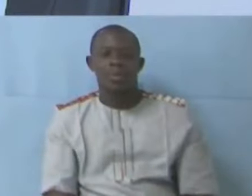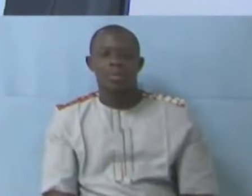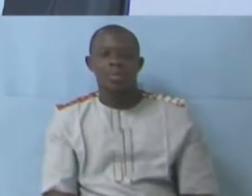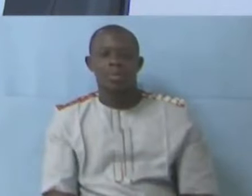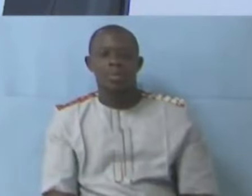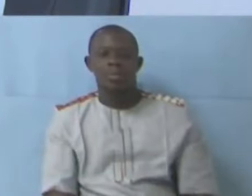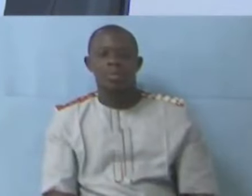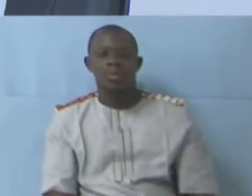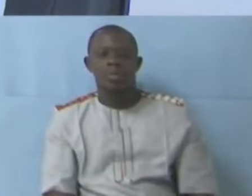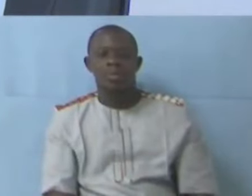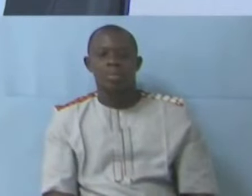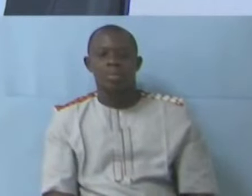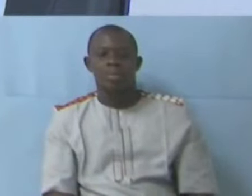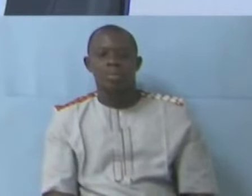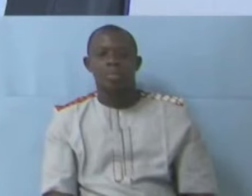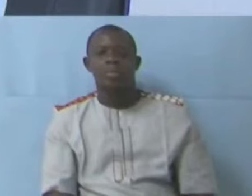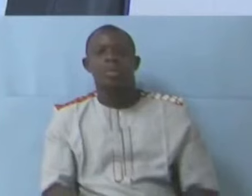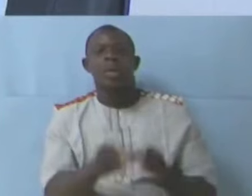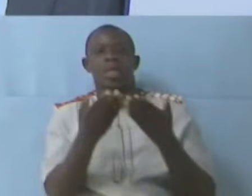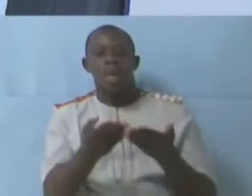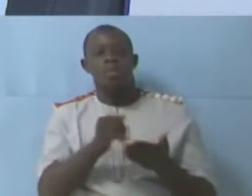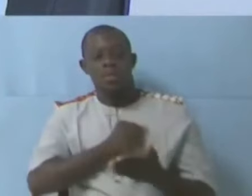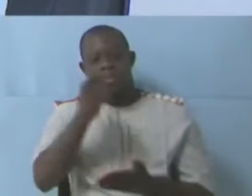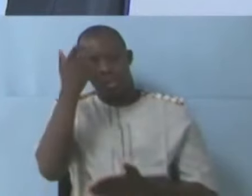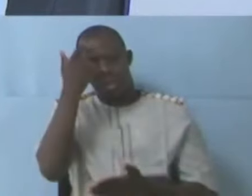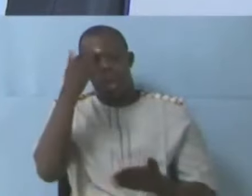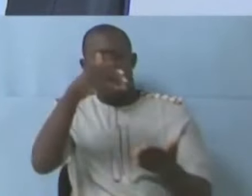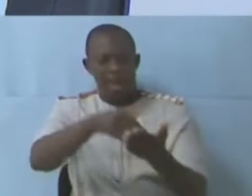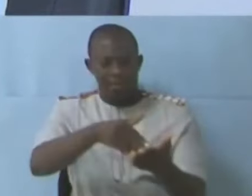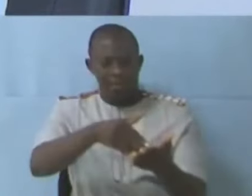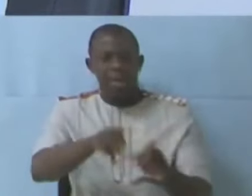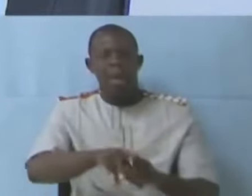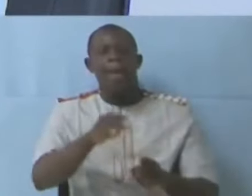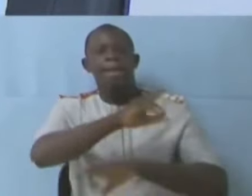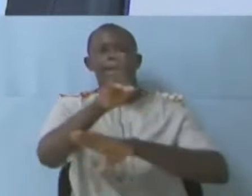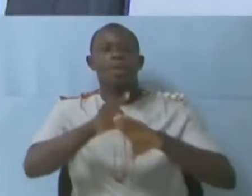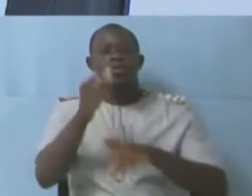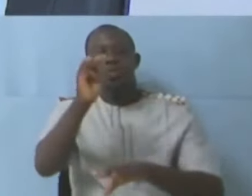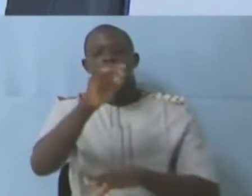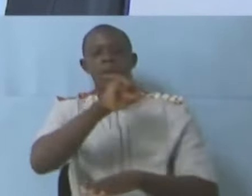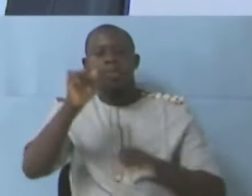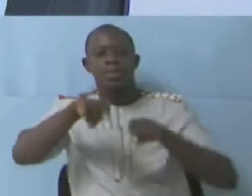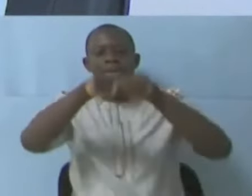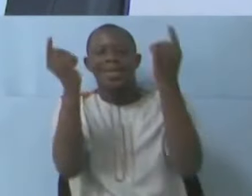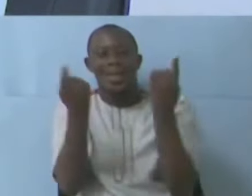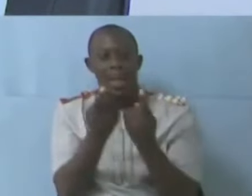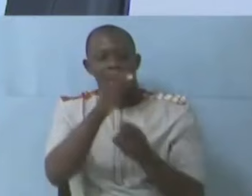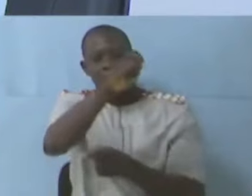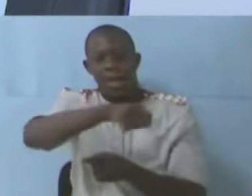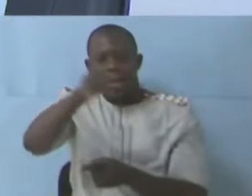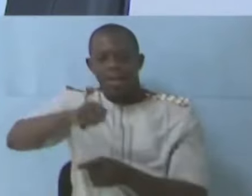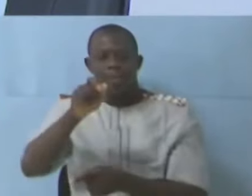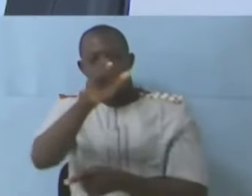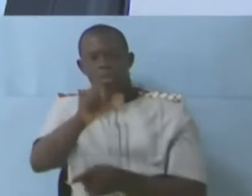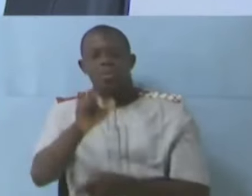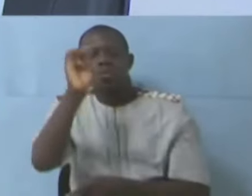gardien general kunje oye general gardien am bi. Then I decided when I have, now I have reached the guardian of the general, the person we usually call